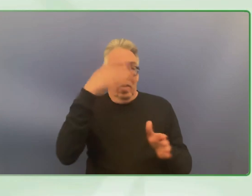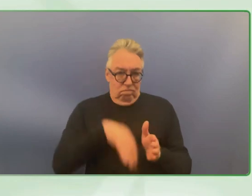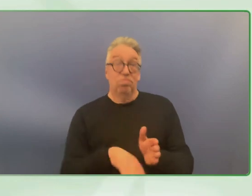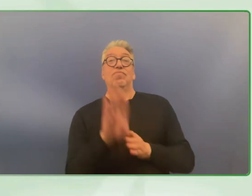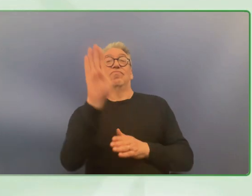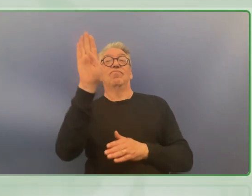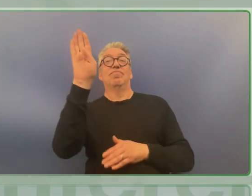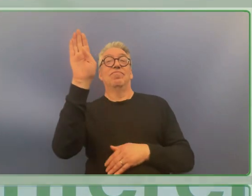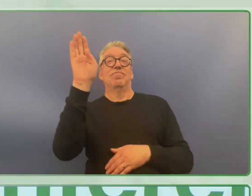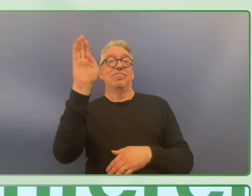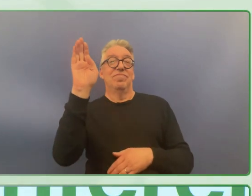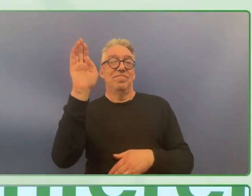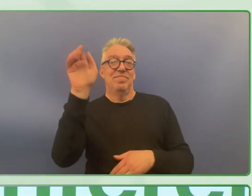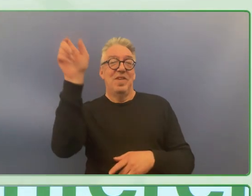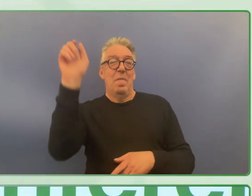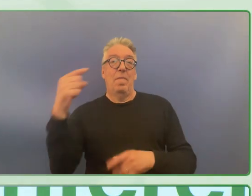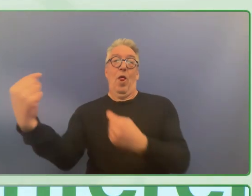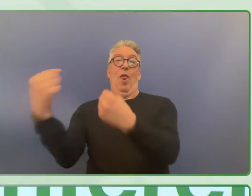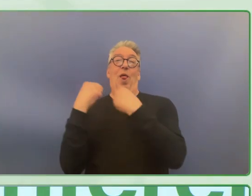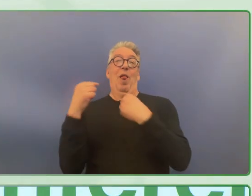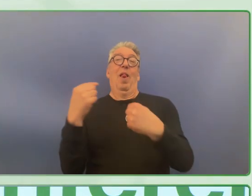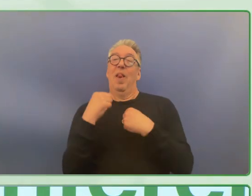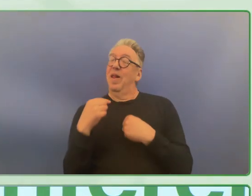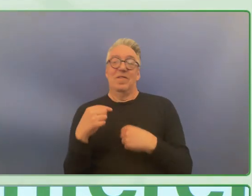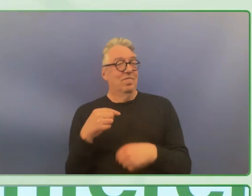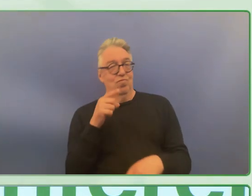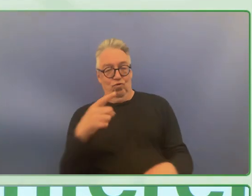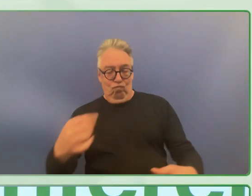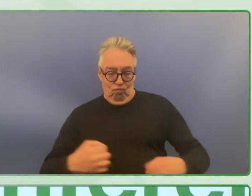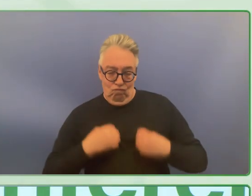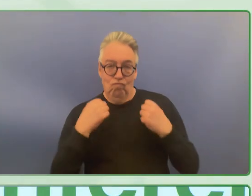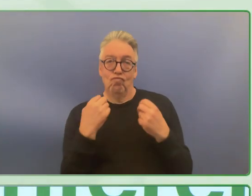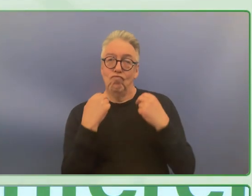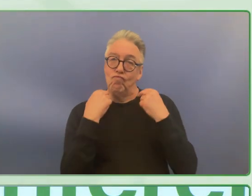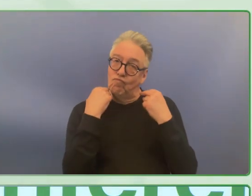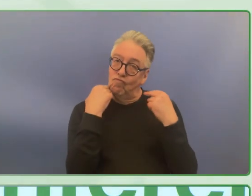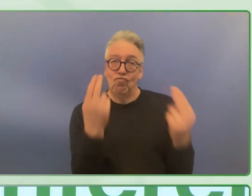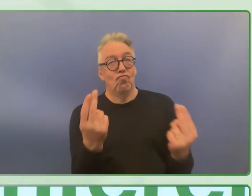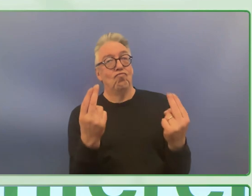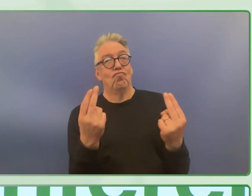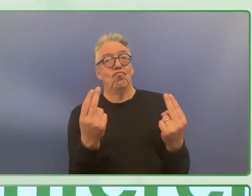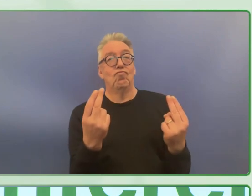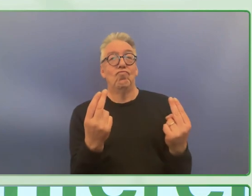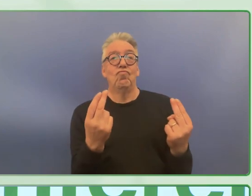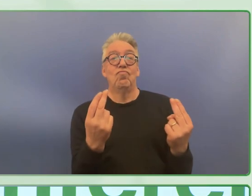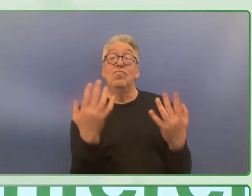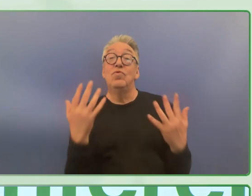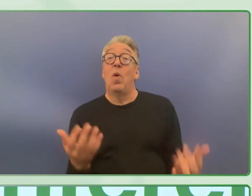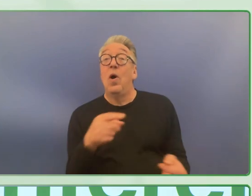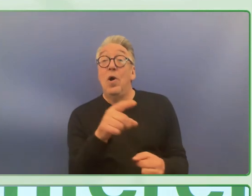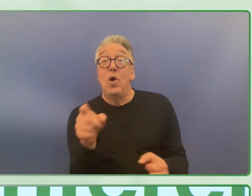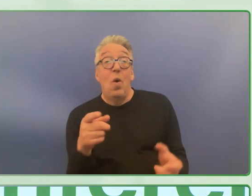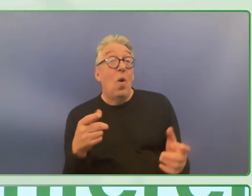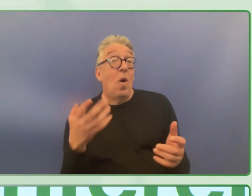longer laugh at her. She is the hero in herself. She believes in herself. So if you are interested in what we do, you're